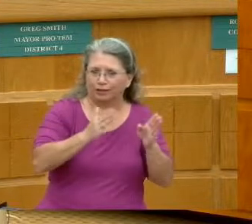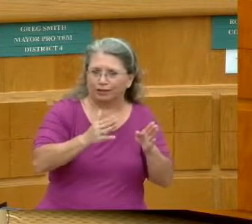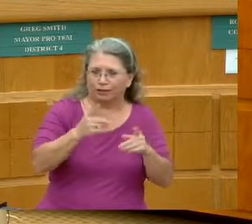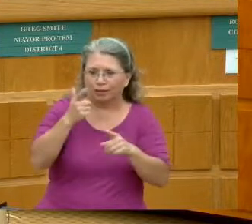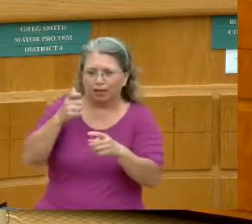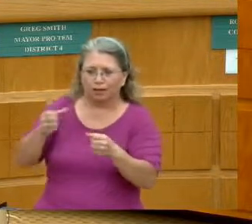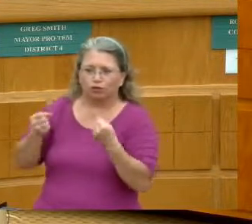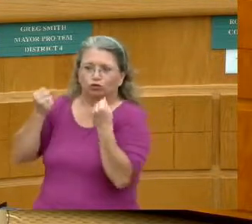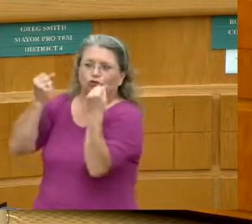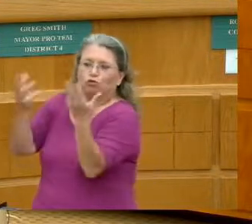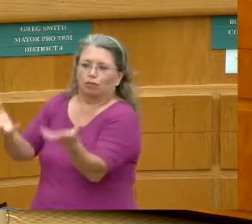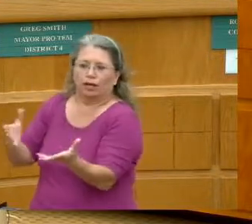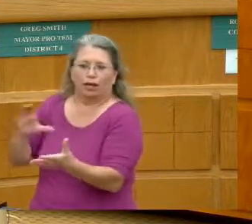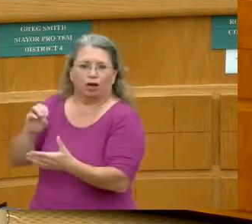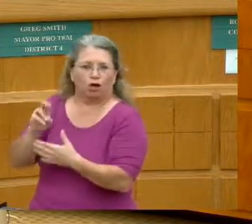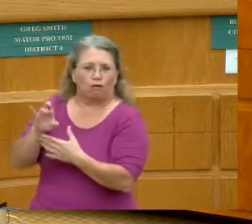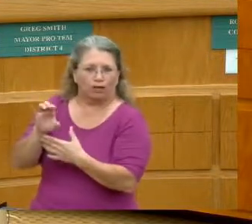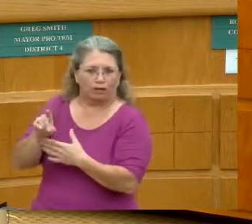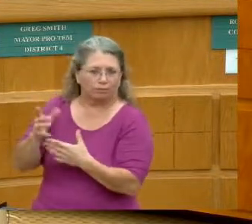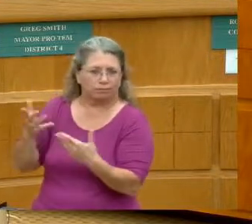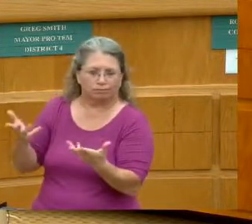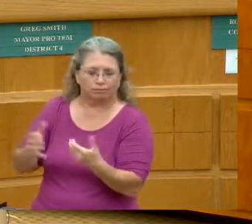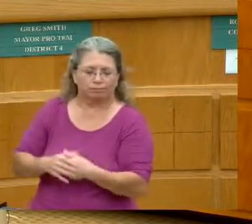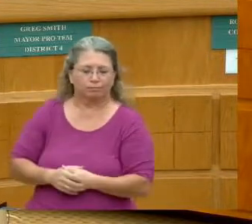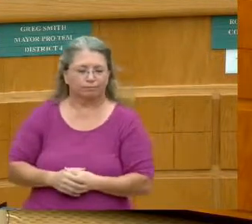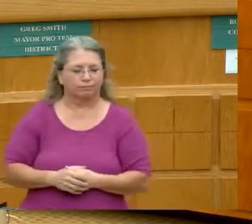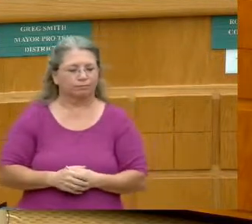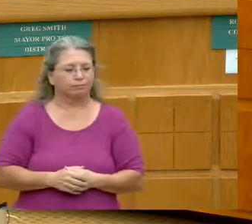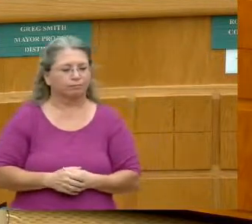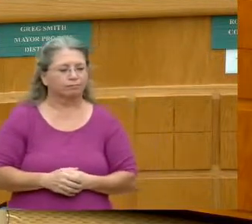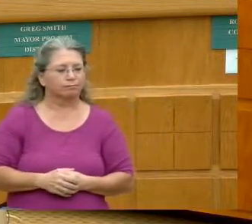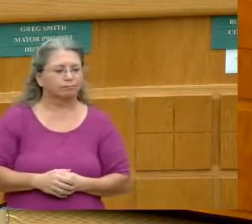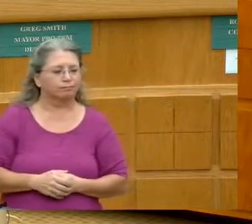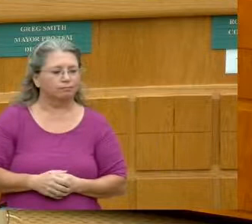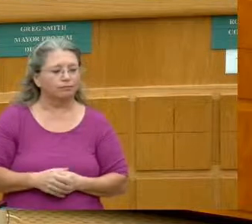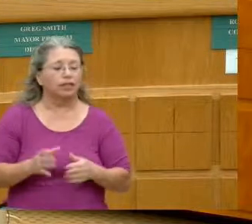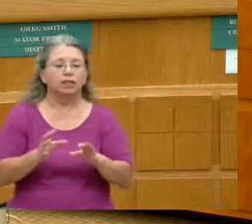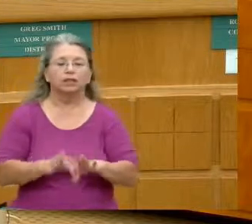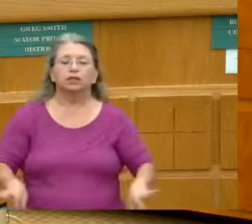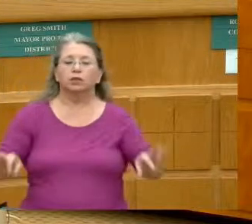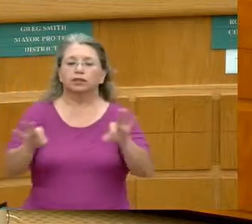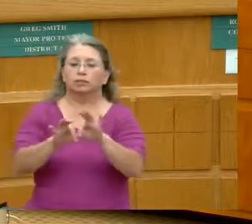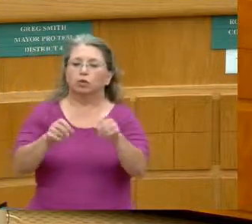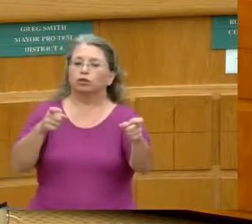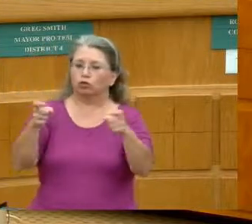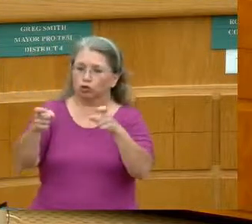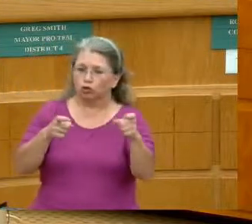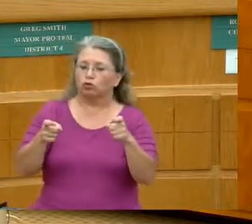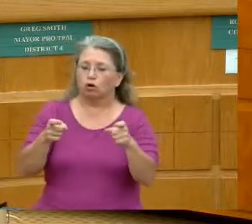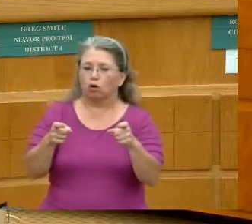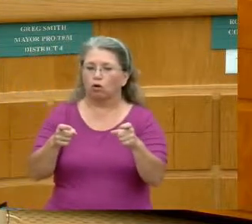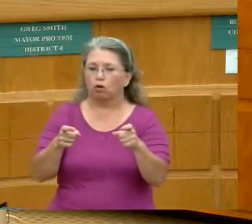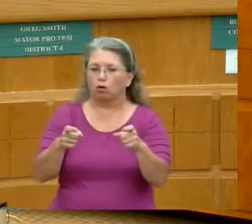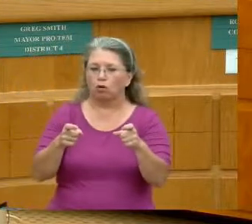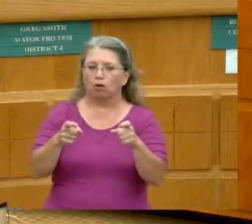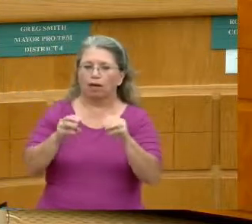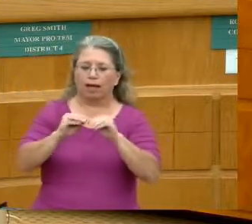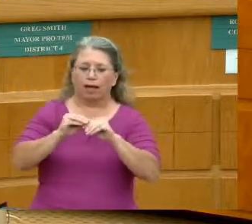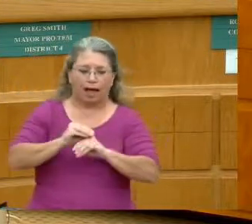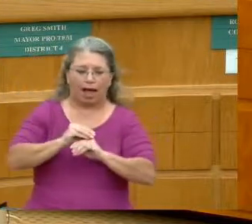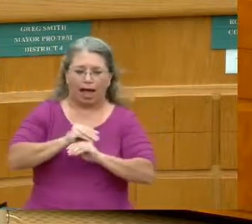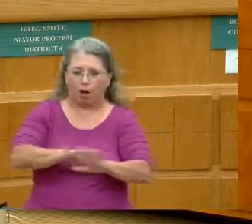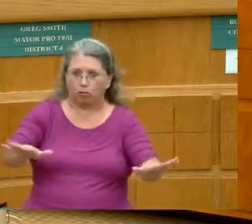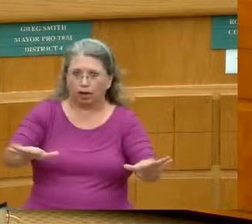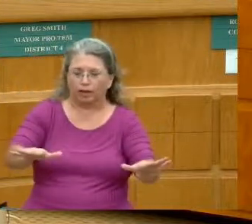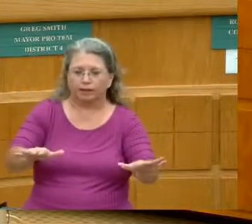It's important to help contain local outbreaks, and again, this is a message for all the managers and companies out there. There's no shame if